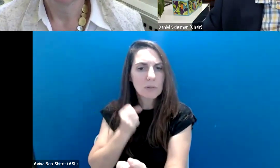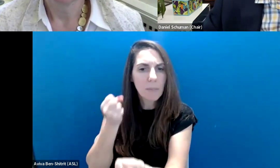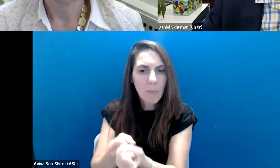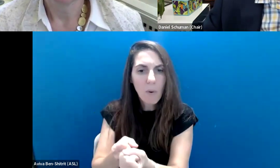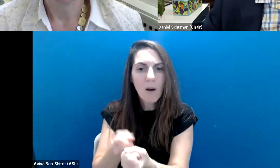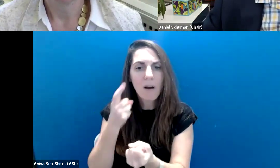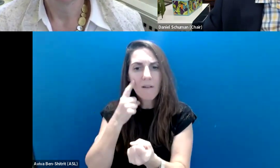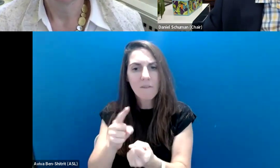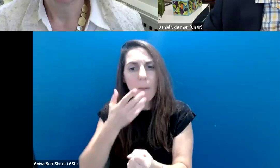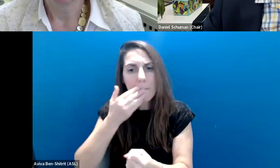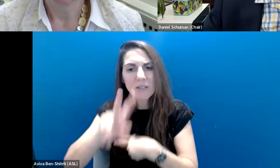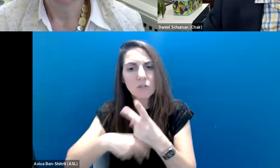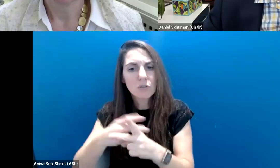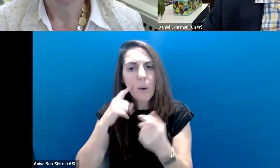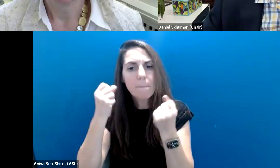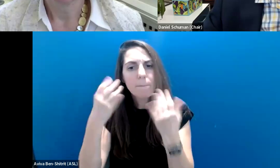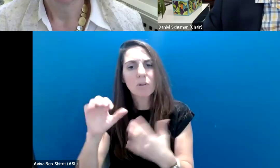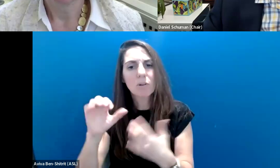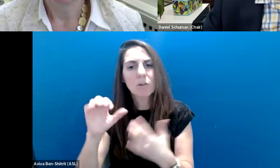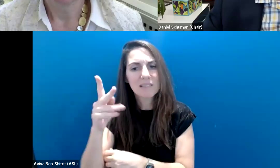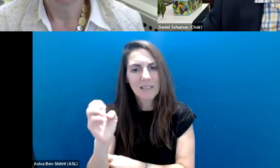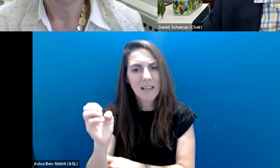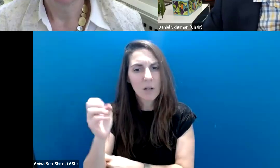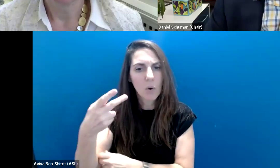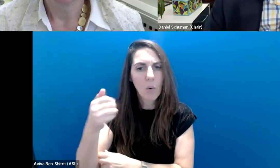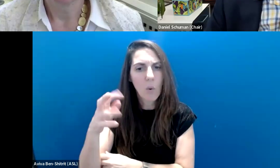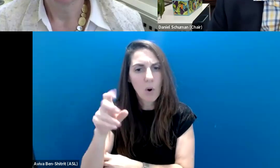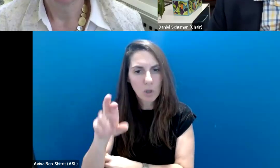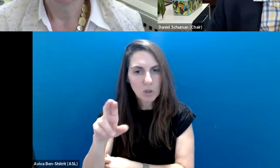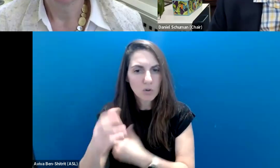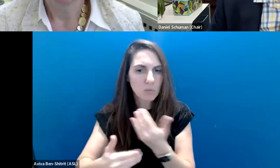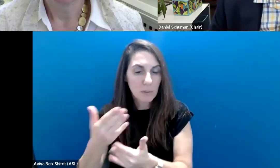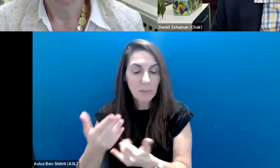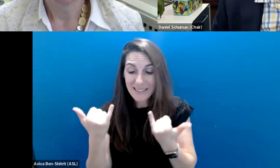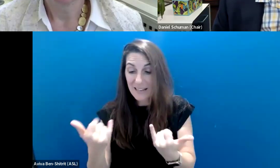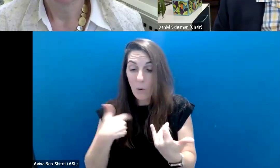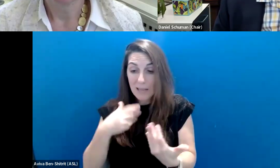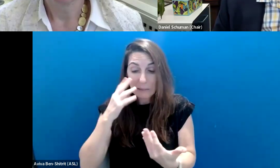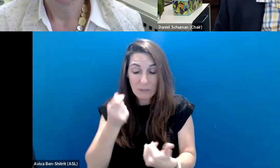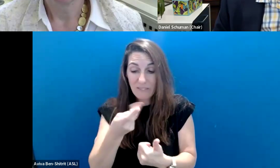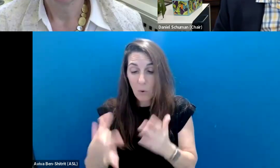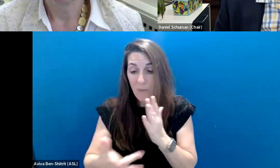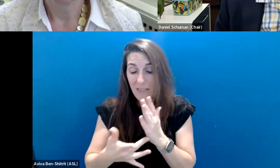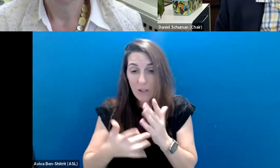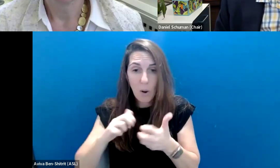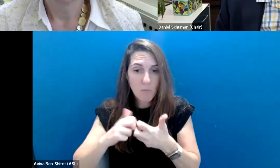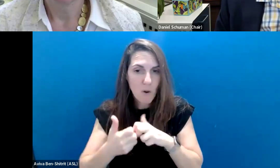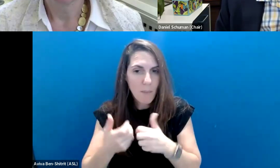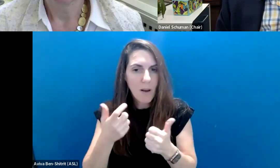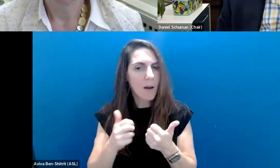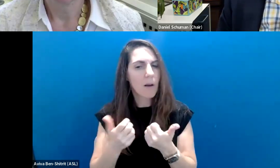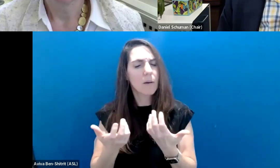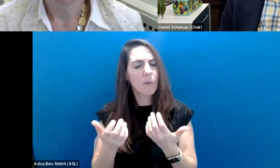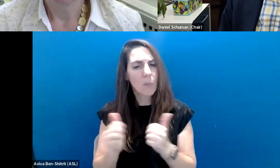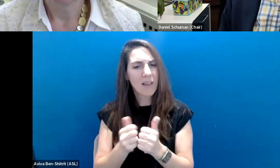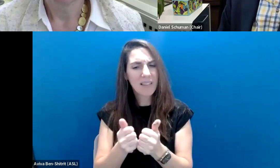process. So I'm already running into a bunch of technical problems and how we do some of the things that we do. So I think this